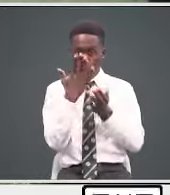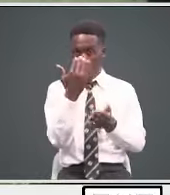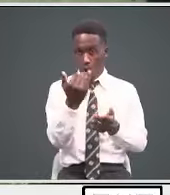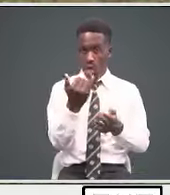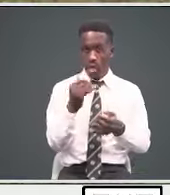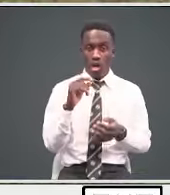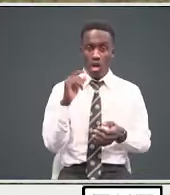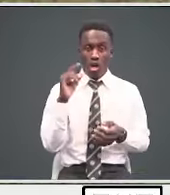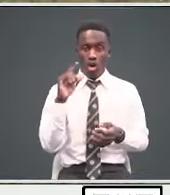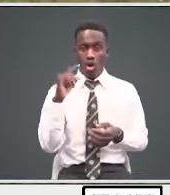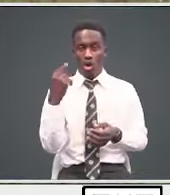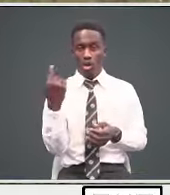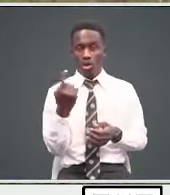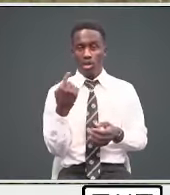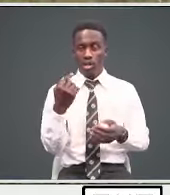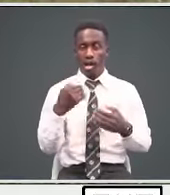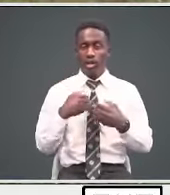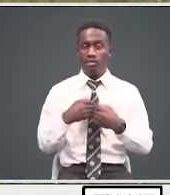her visitors.